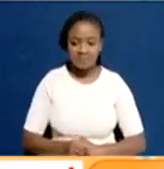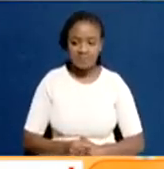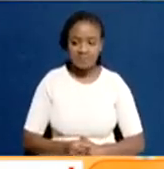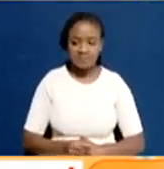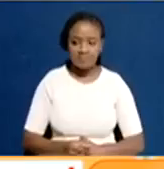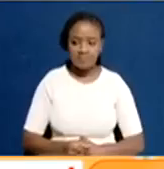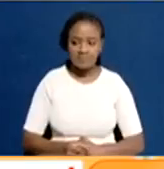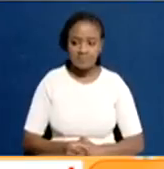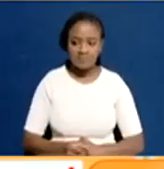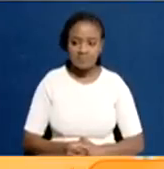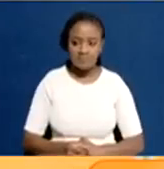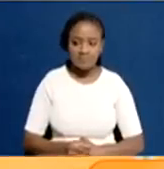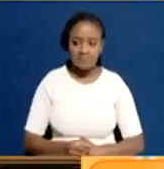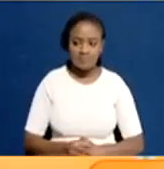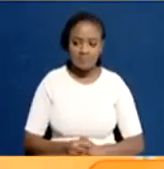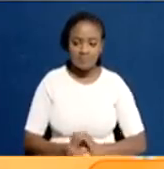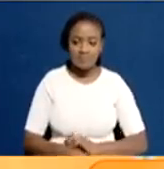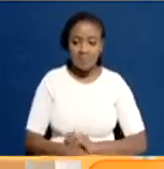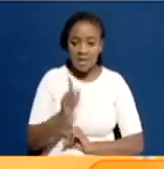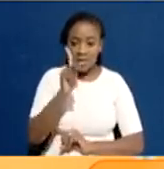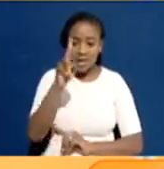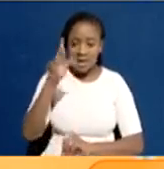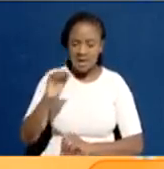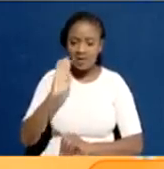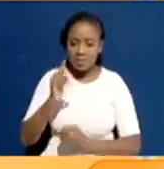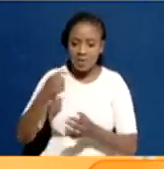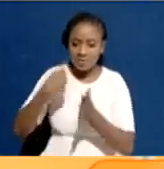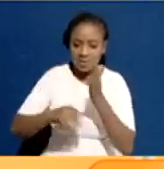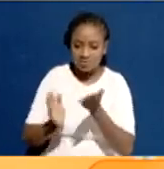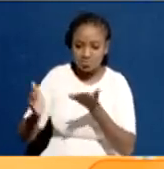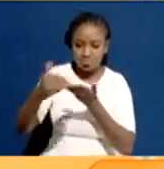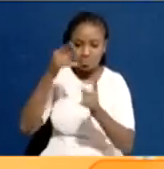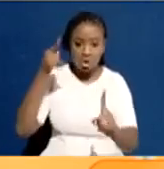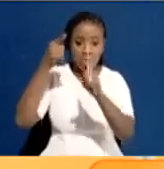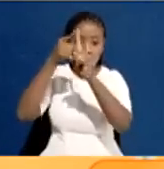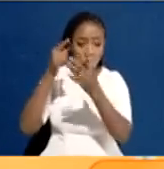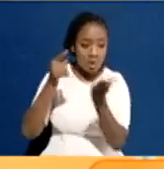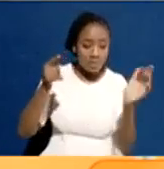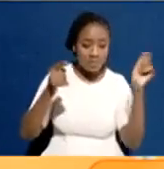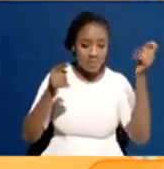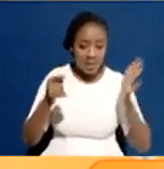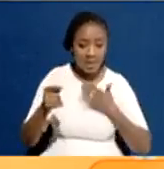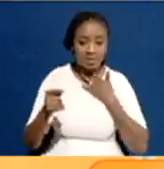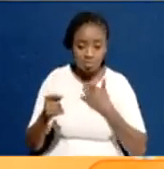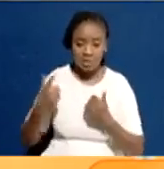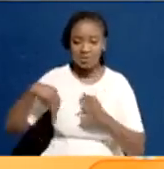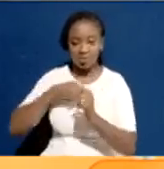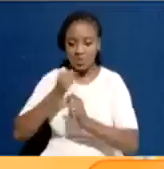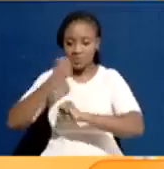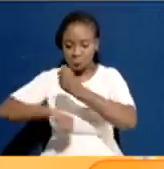a revenue authority which will be meeting the aspirations of the Kenyans and making sure